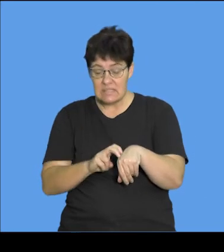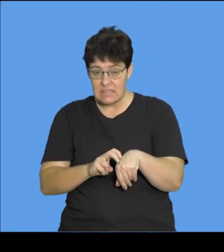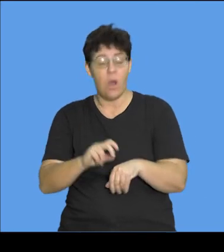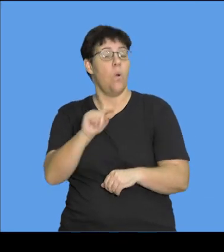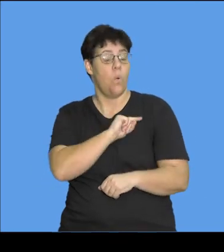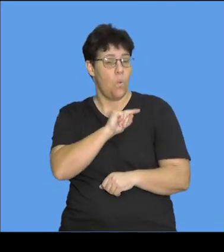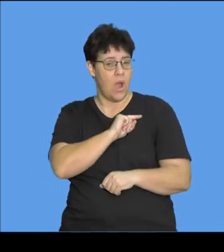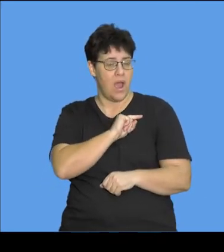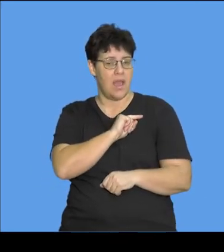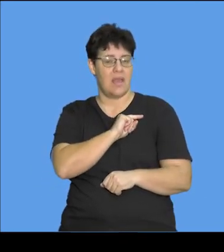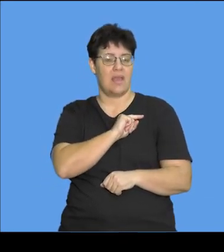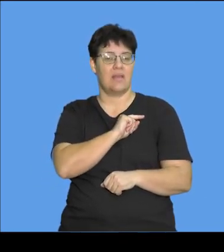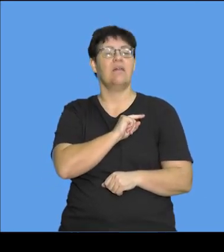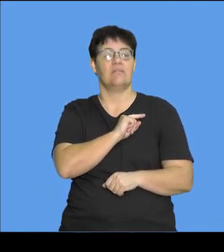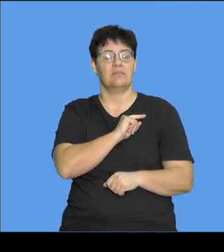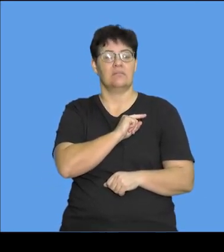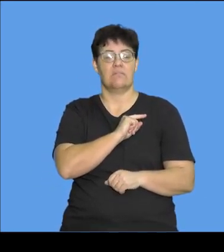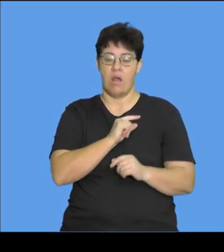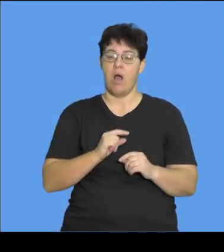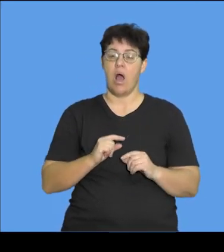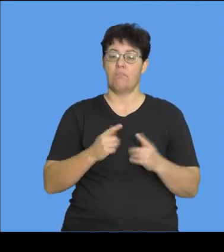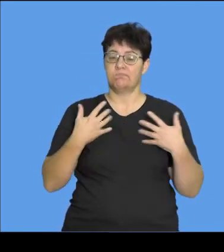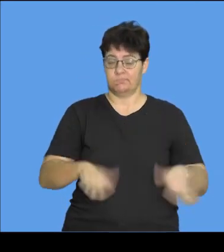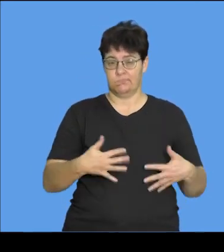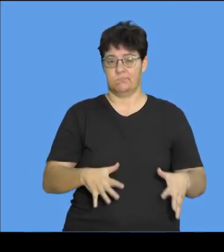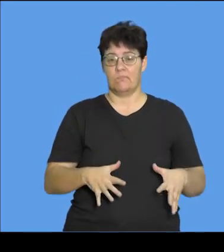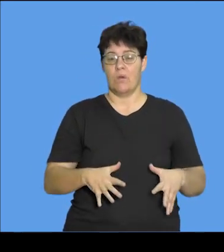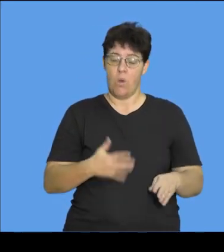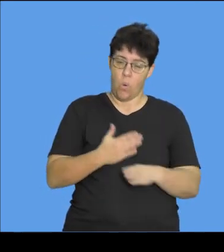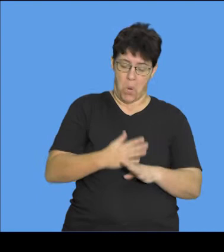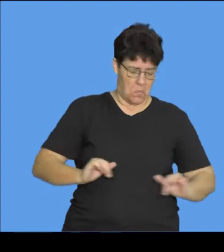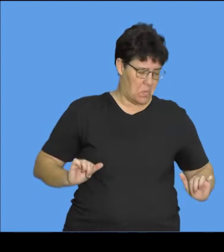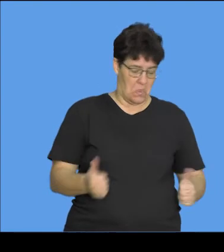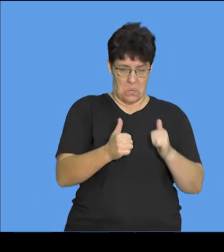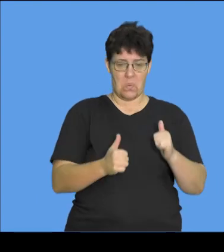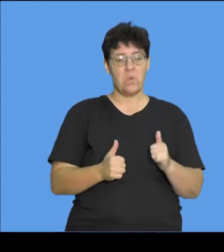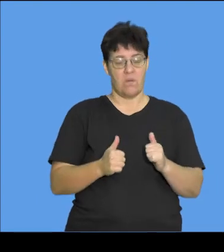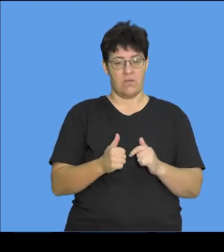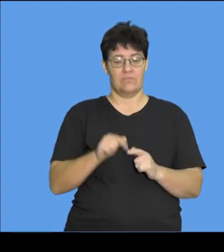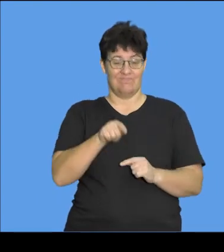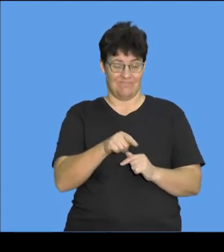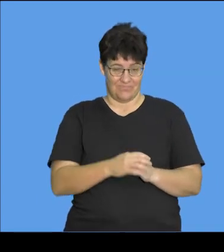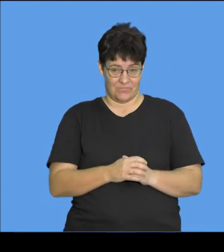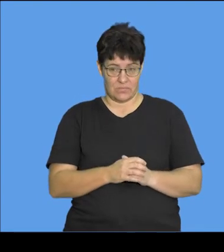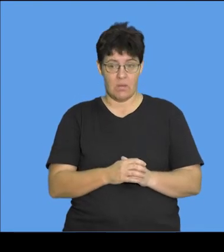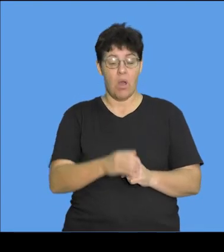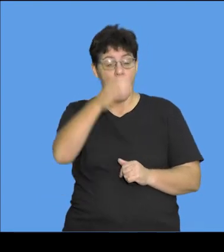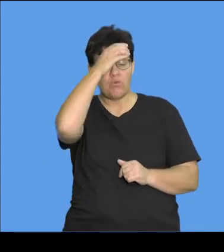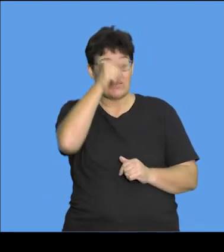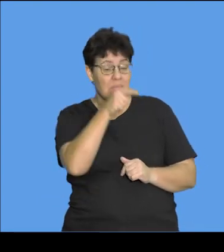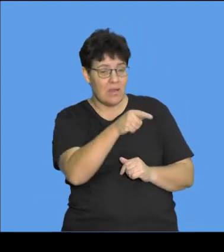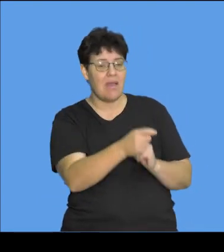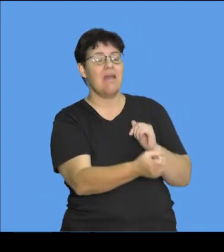the optimal functioning of an organism. So when we look at the concept of homeostasis, we need to look at the concepts around the